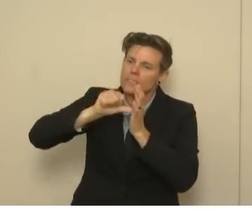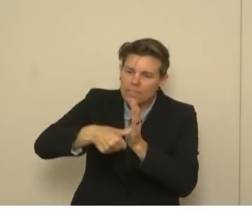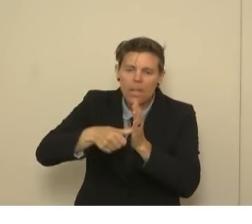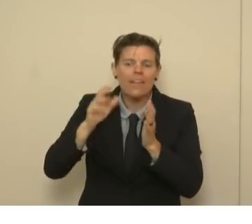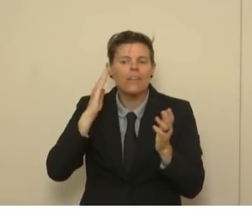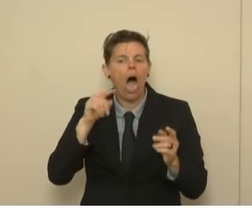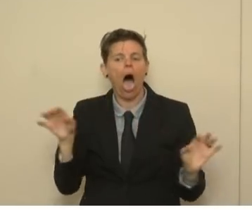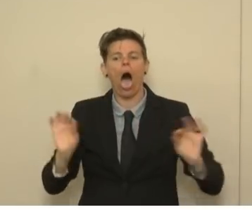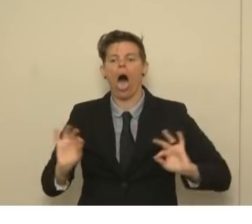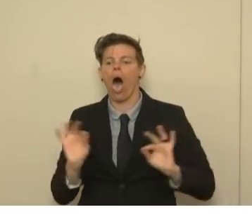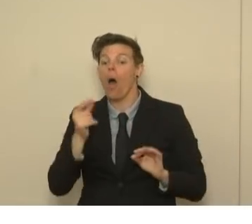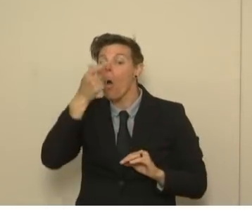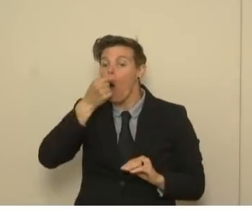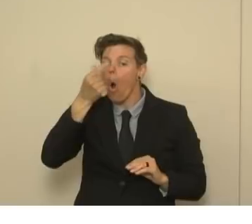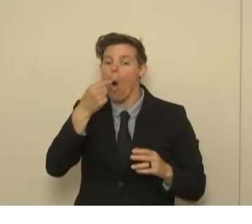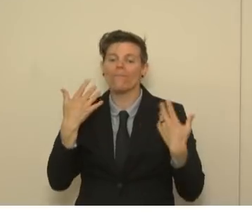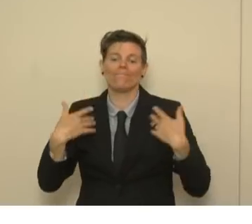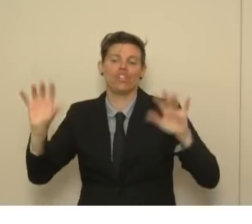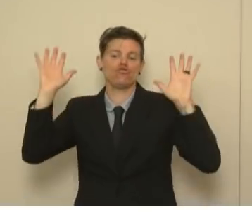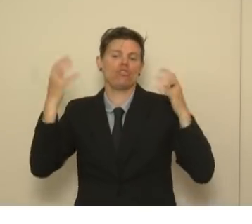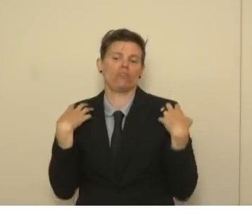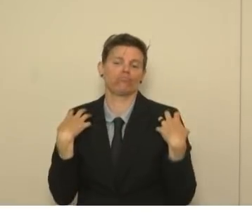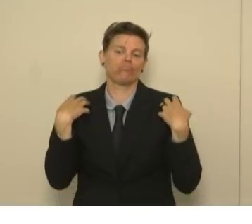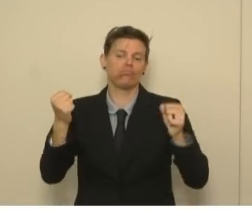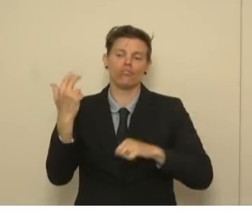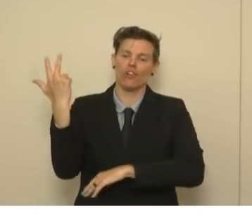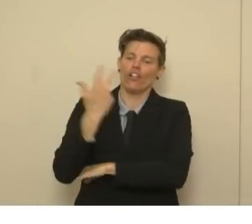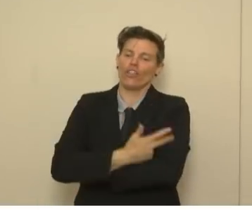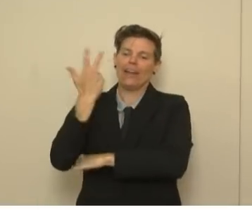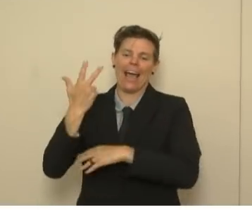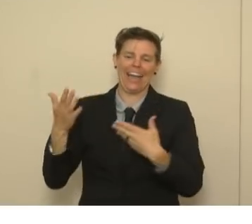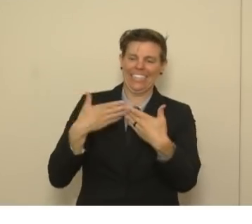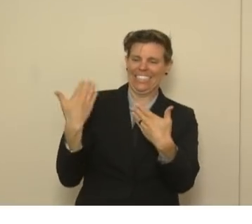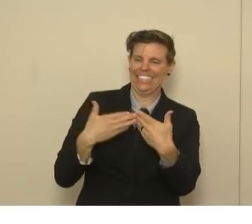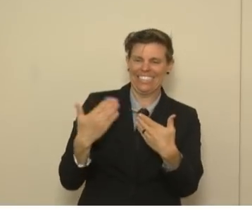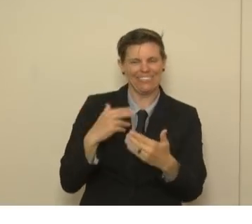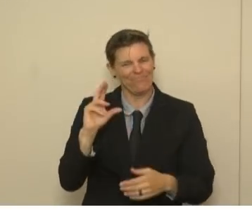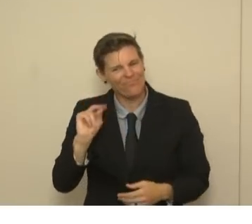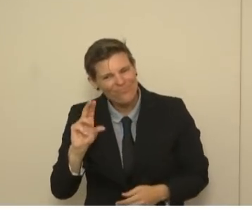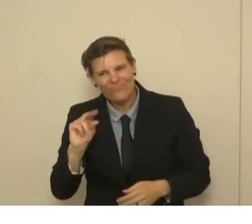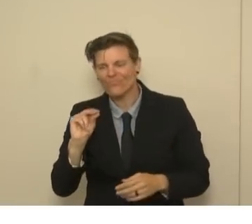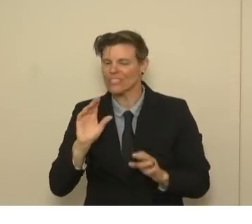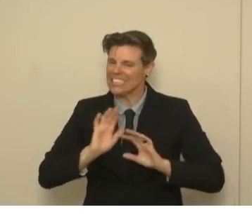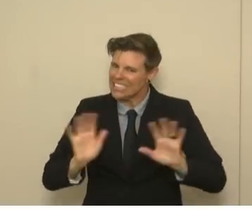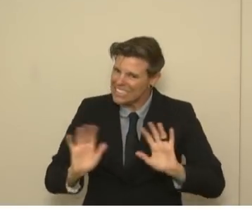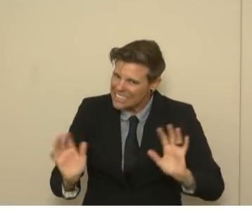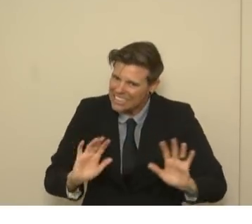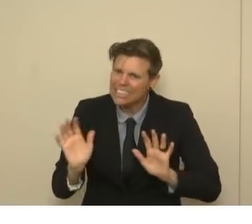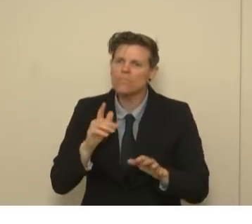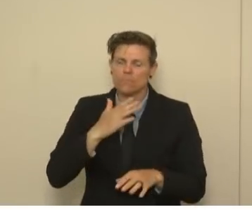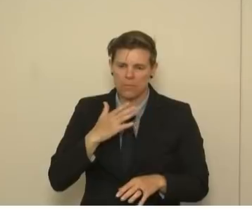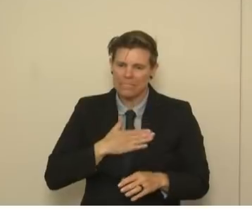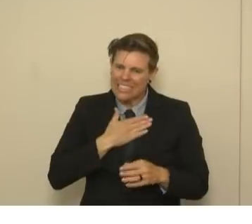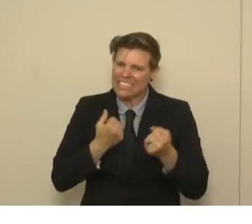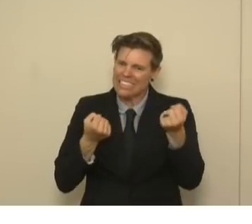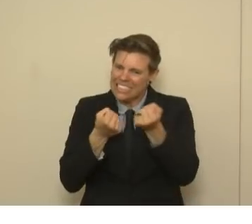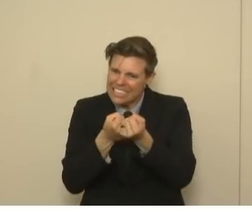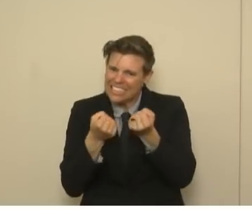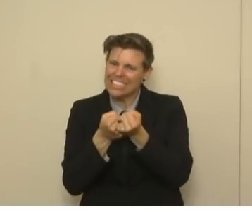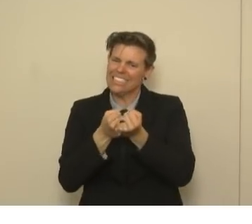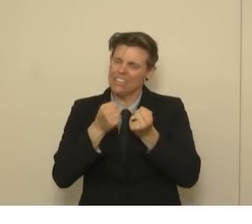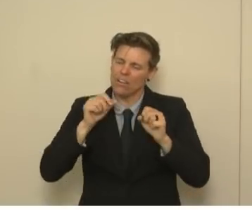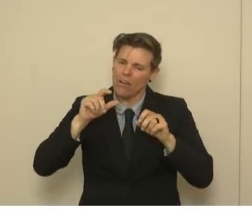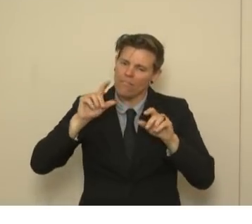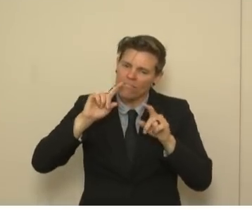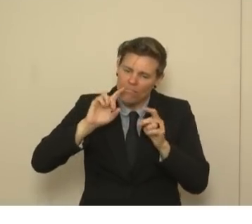it's hard, and please encourage your friends and others to wear those masks and stay out of harm's way until